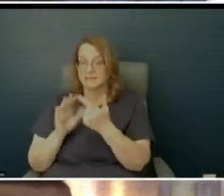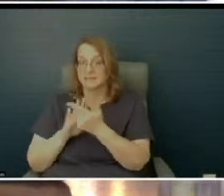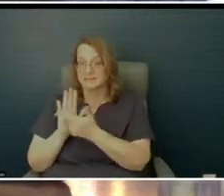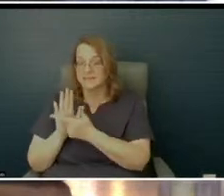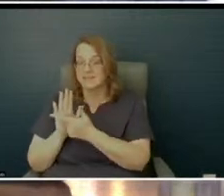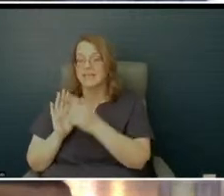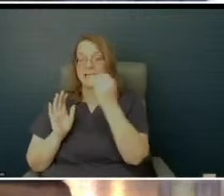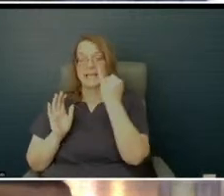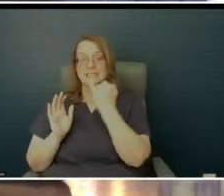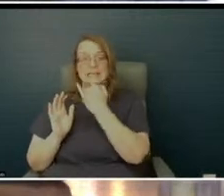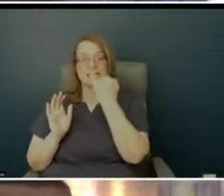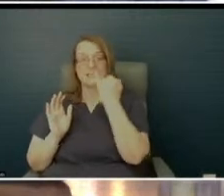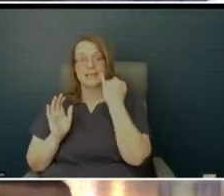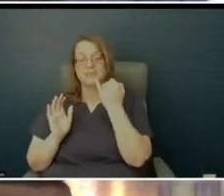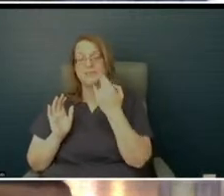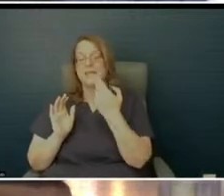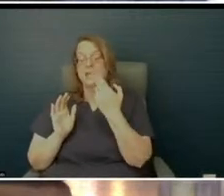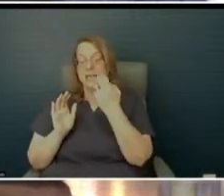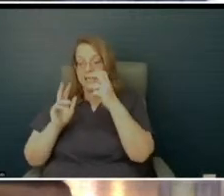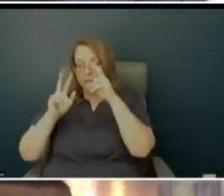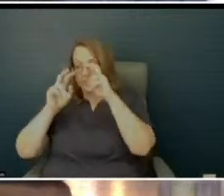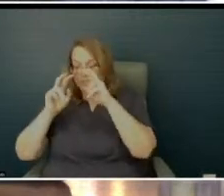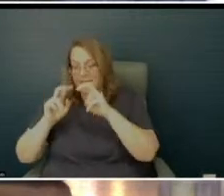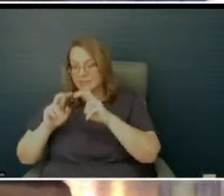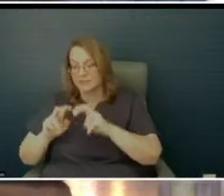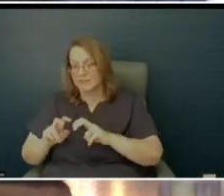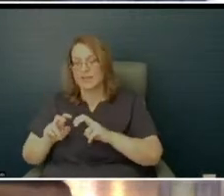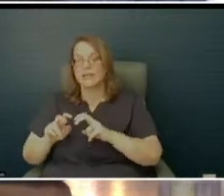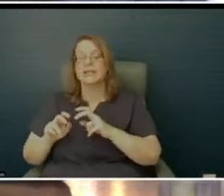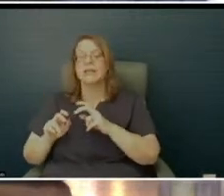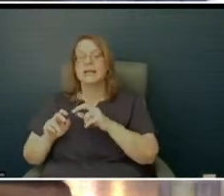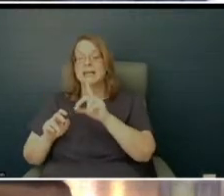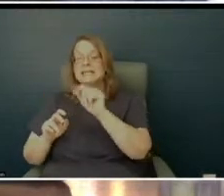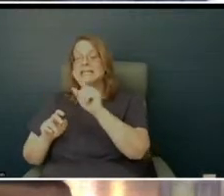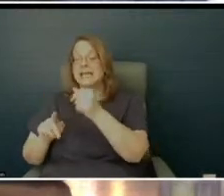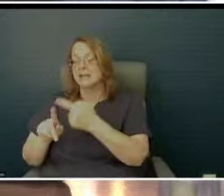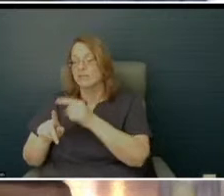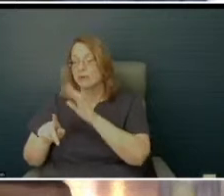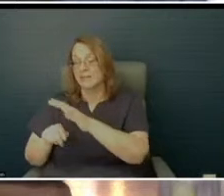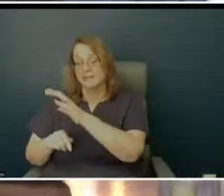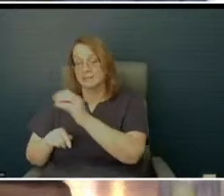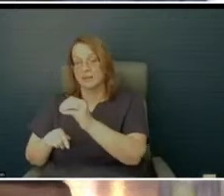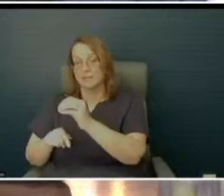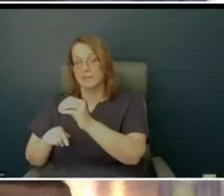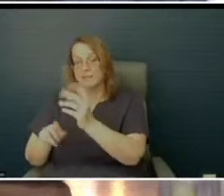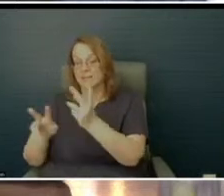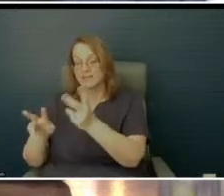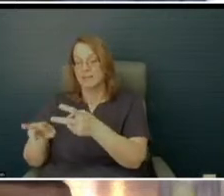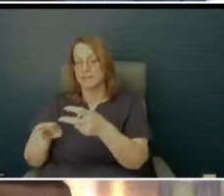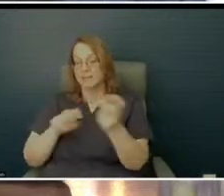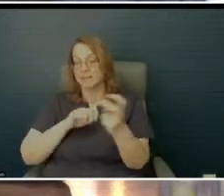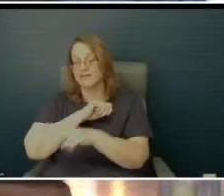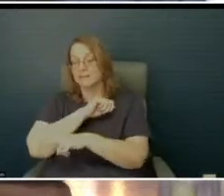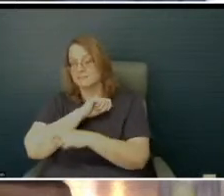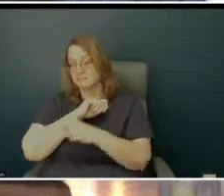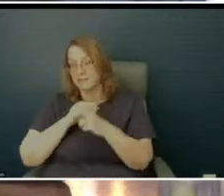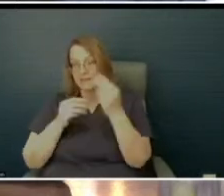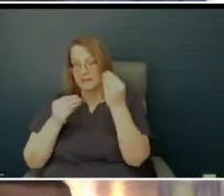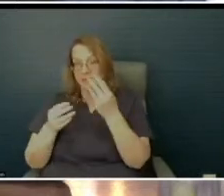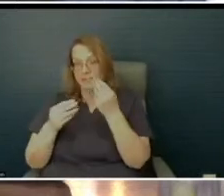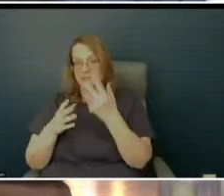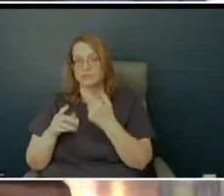had been exfiltrating data from his company. He was either an employee or a contractor of that company, and he was in